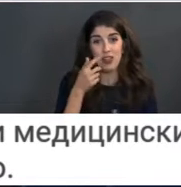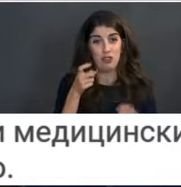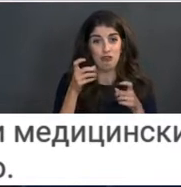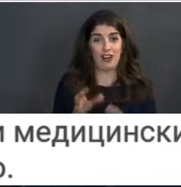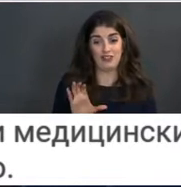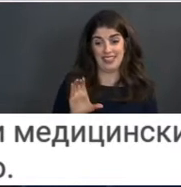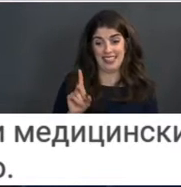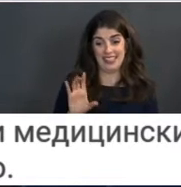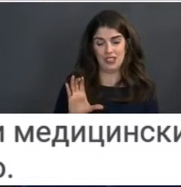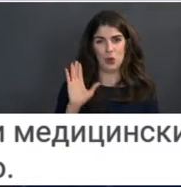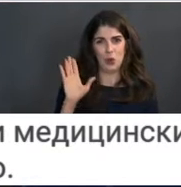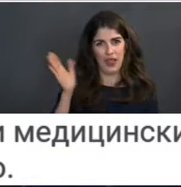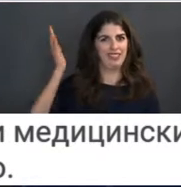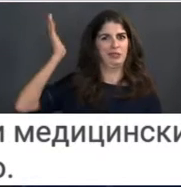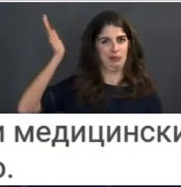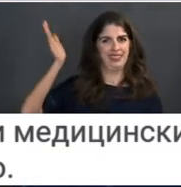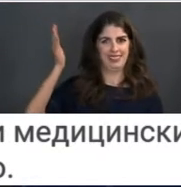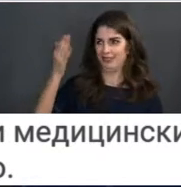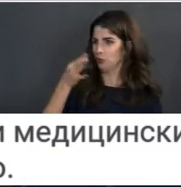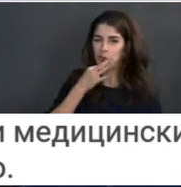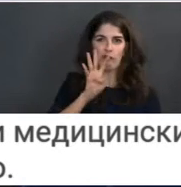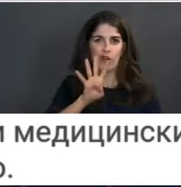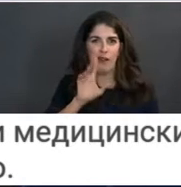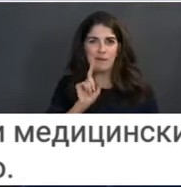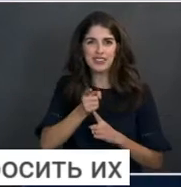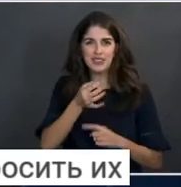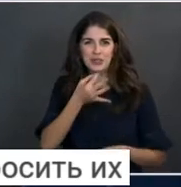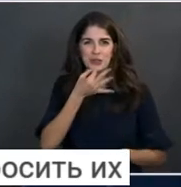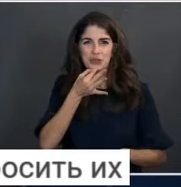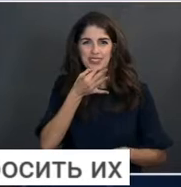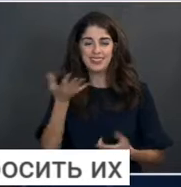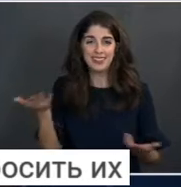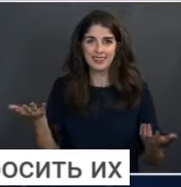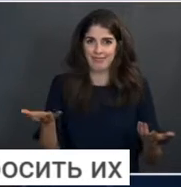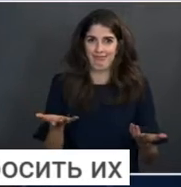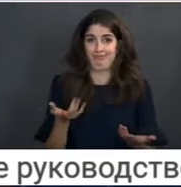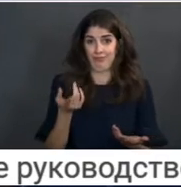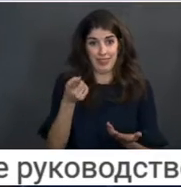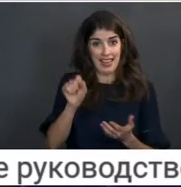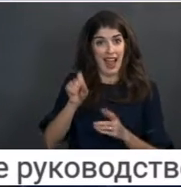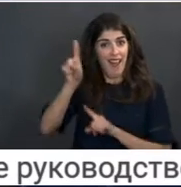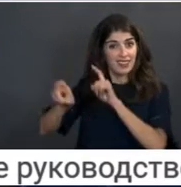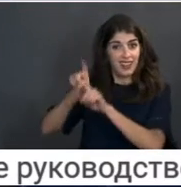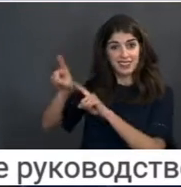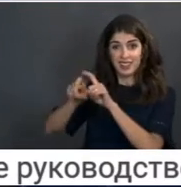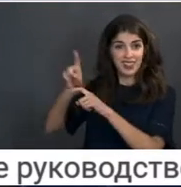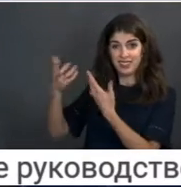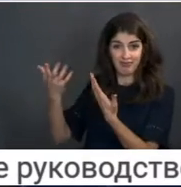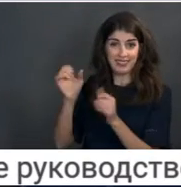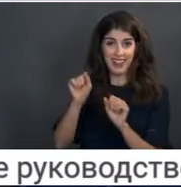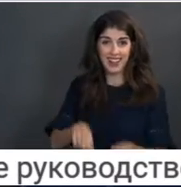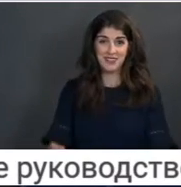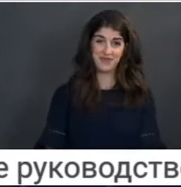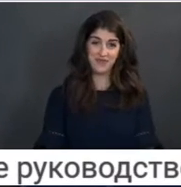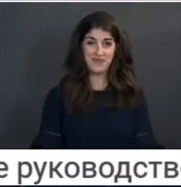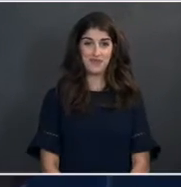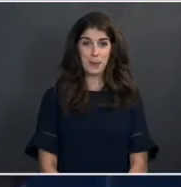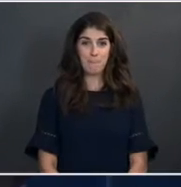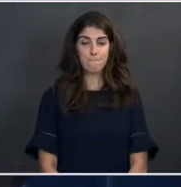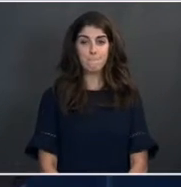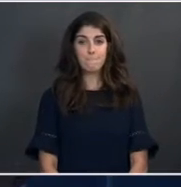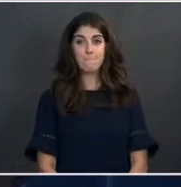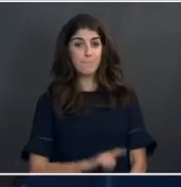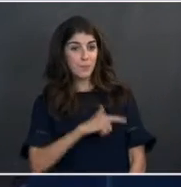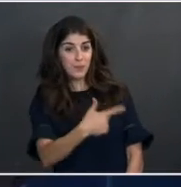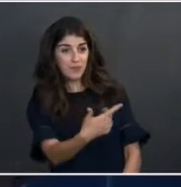I believe, in about 45 minutes, and our medical and health experts, and you can certainly ask them if there's going to be any updated guidance. Go